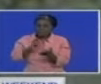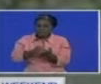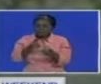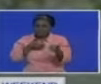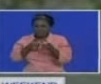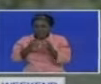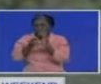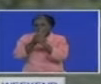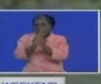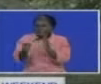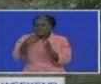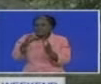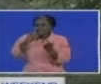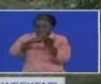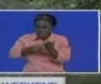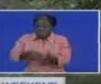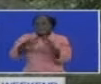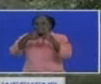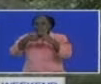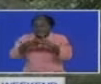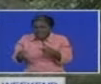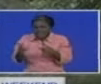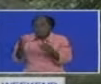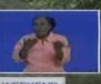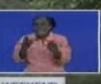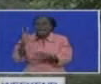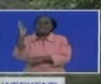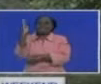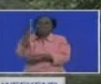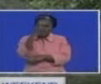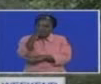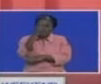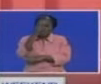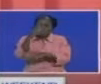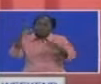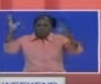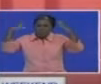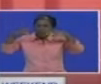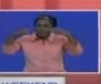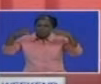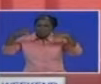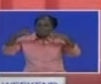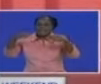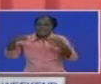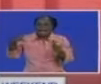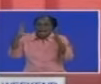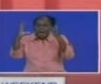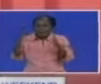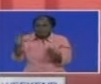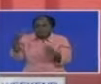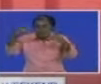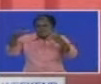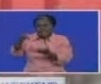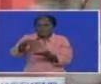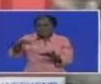experts insist, will have to start in the forests and water catchment areas. Even if you have the most efficient piping system